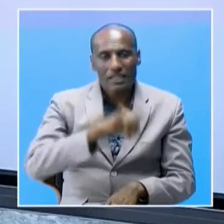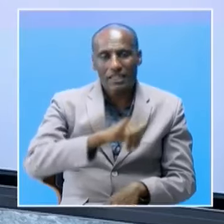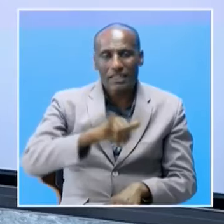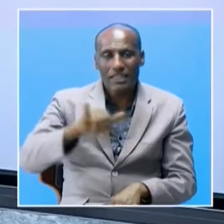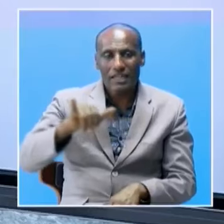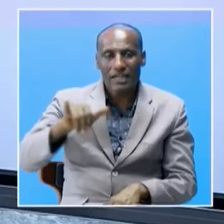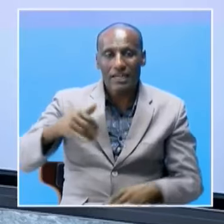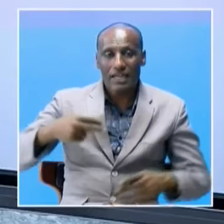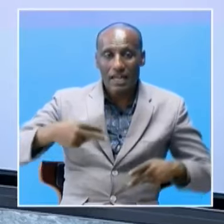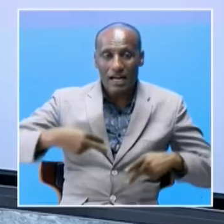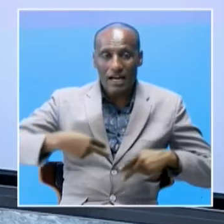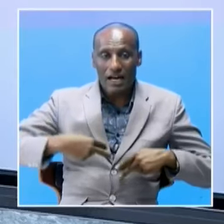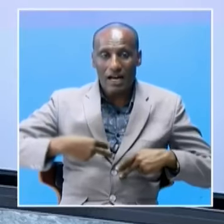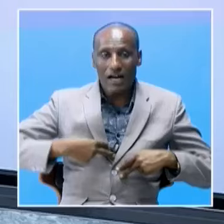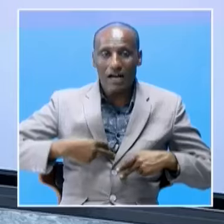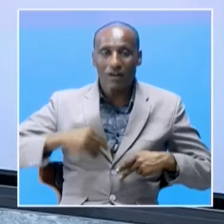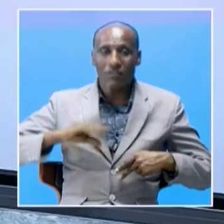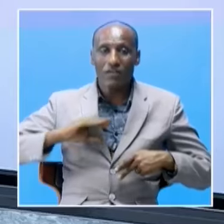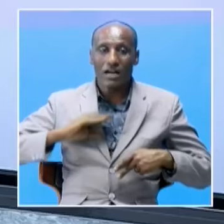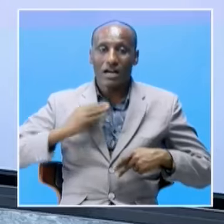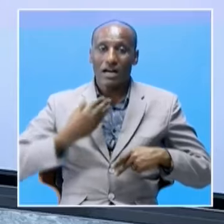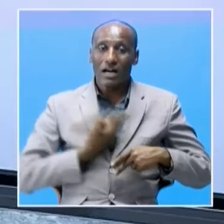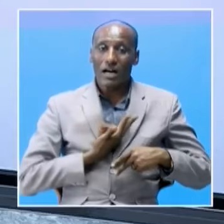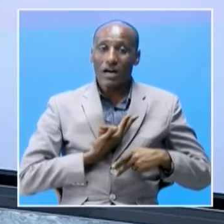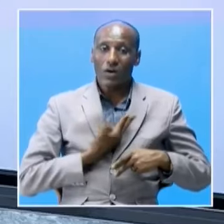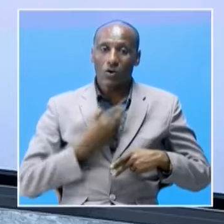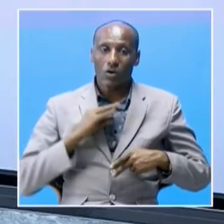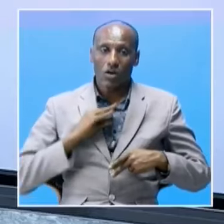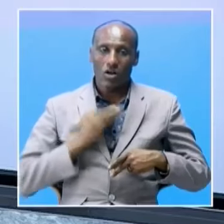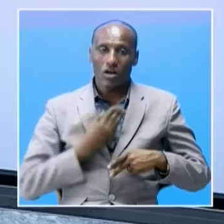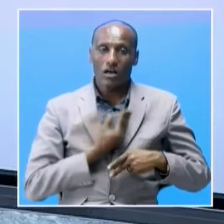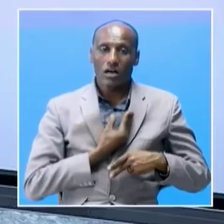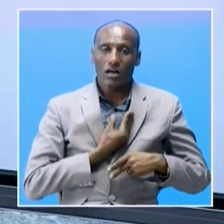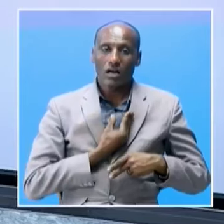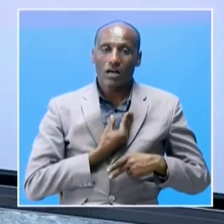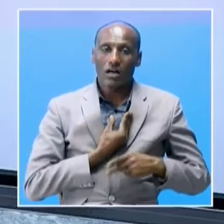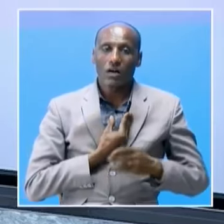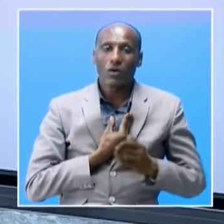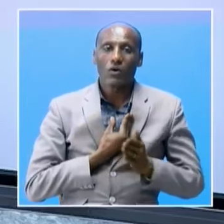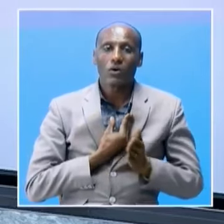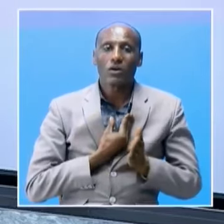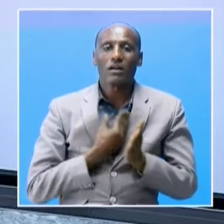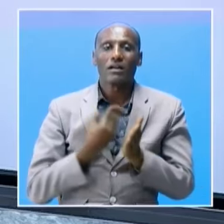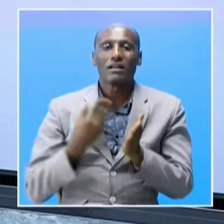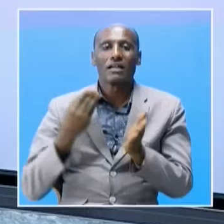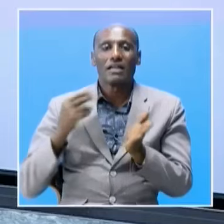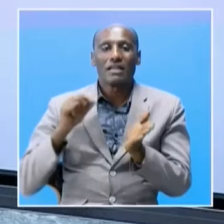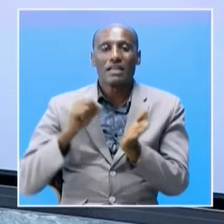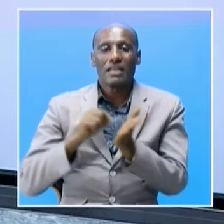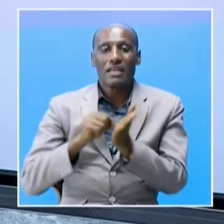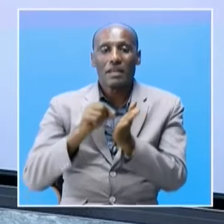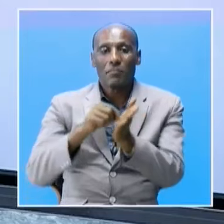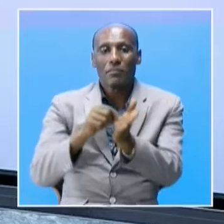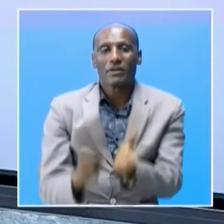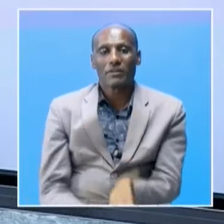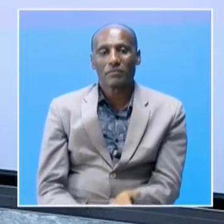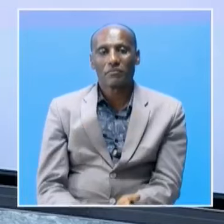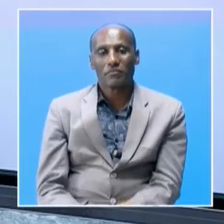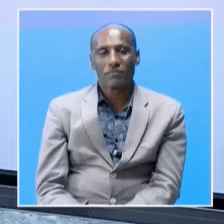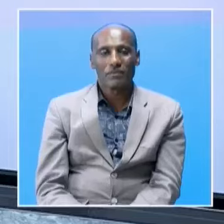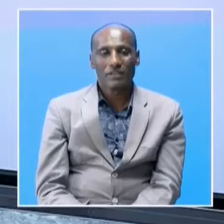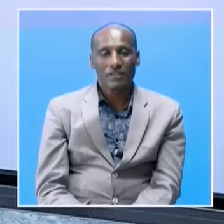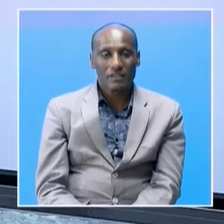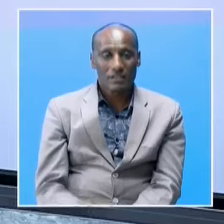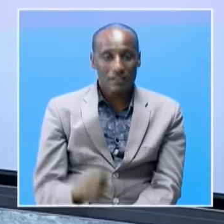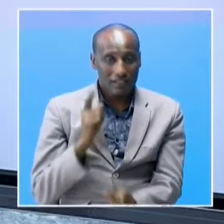they call them or not, but is not also sure that these people, yes, have their number,